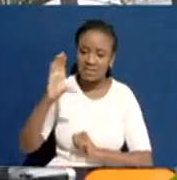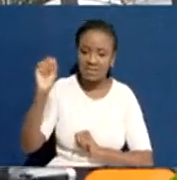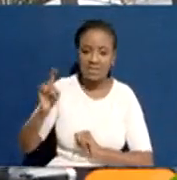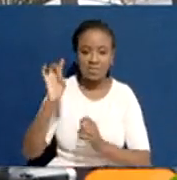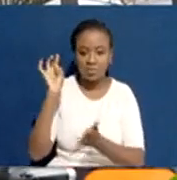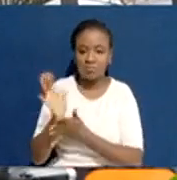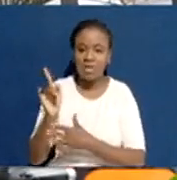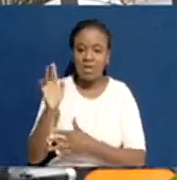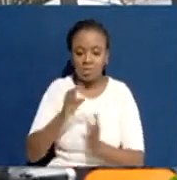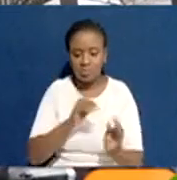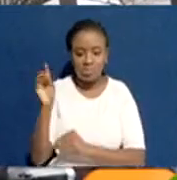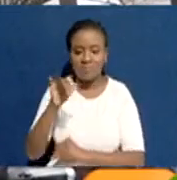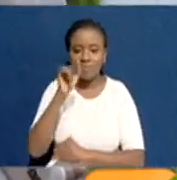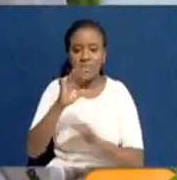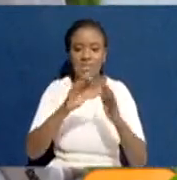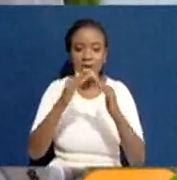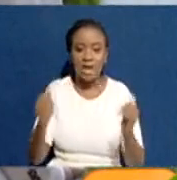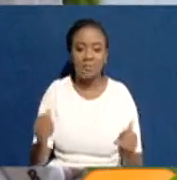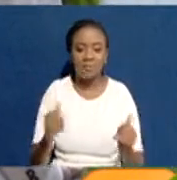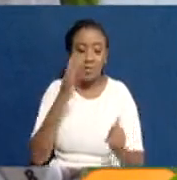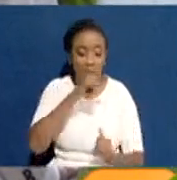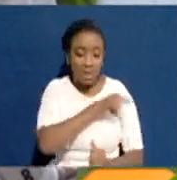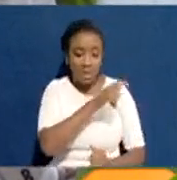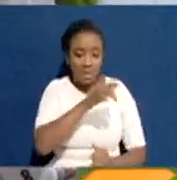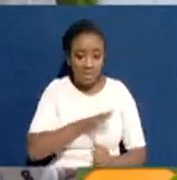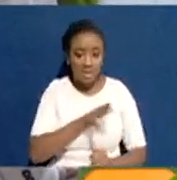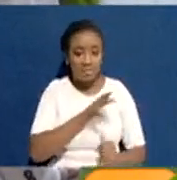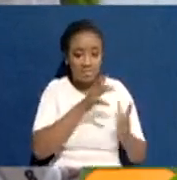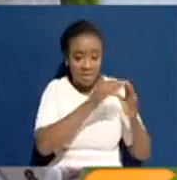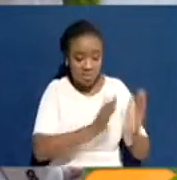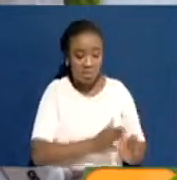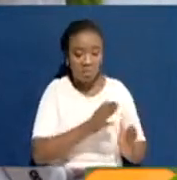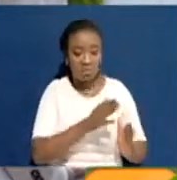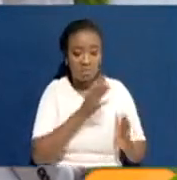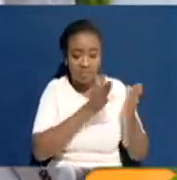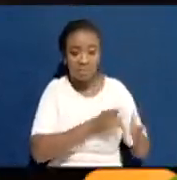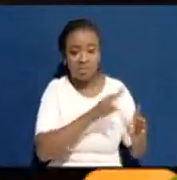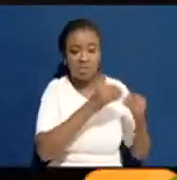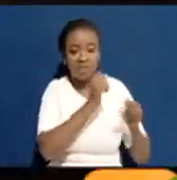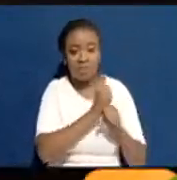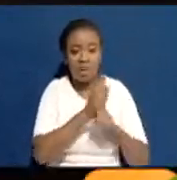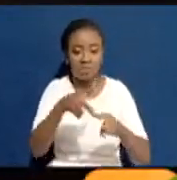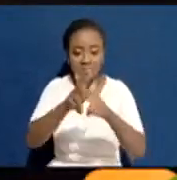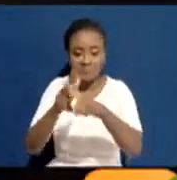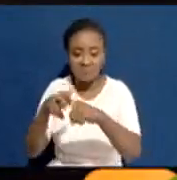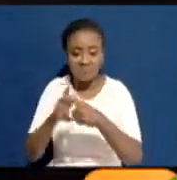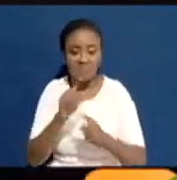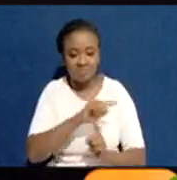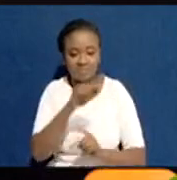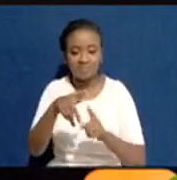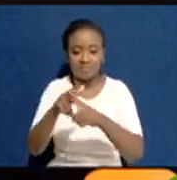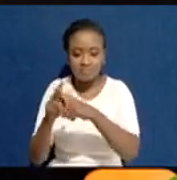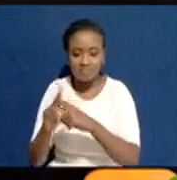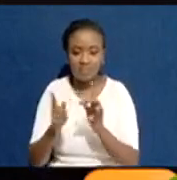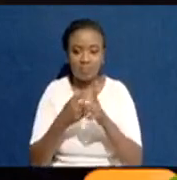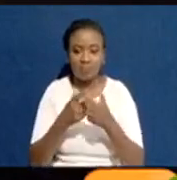to vacate the house for the contractor to finish the repairs and allow his family to move in. My people were here to tell